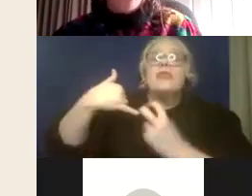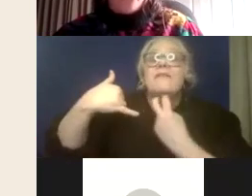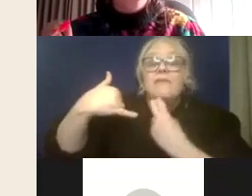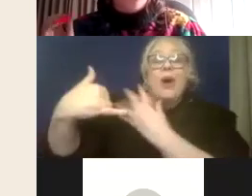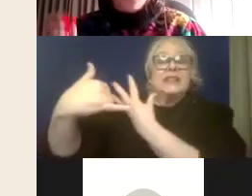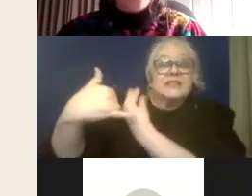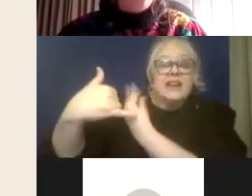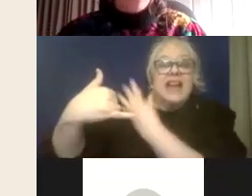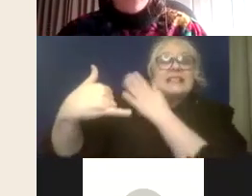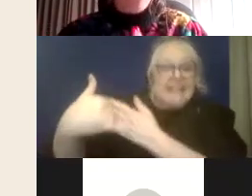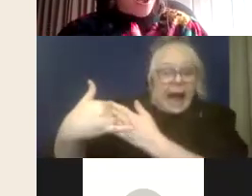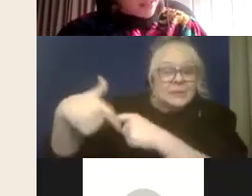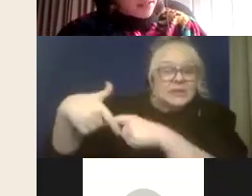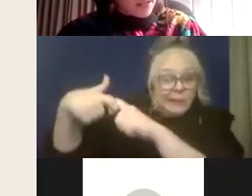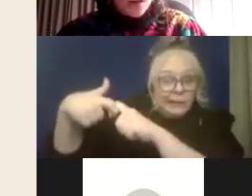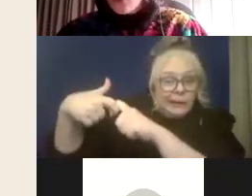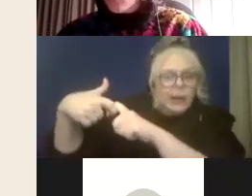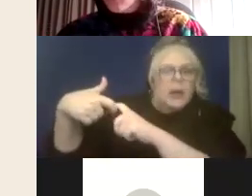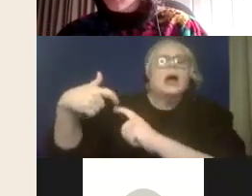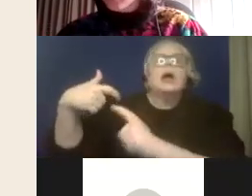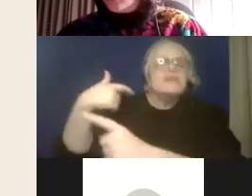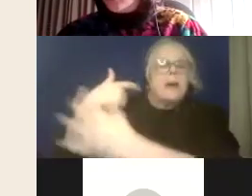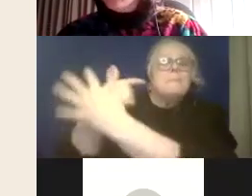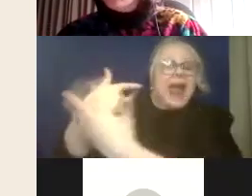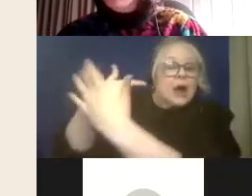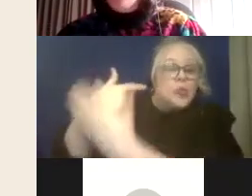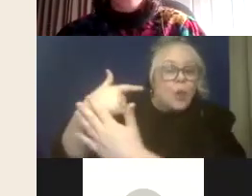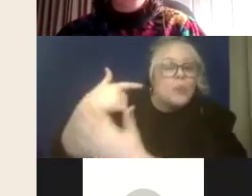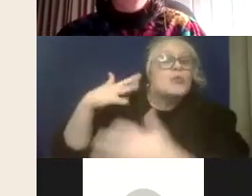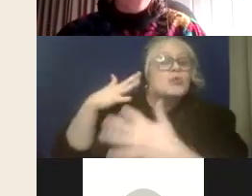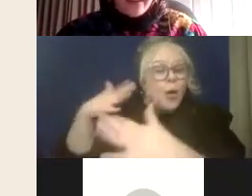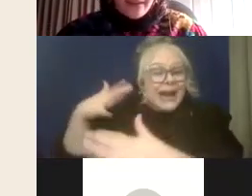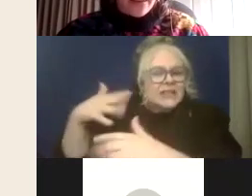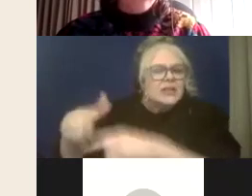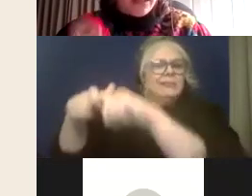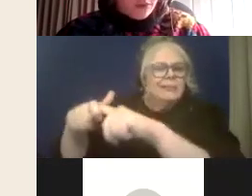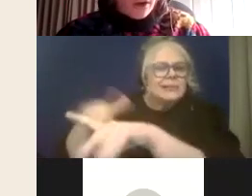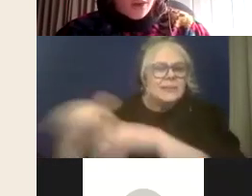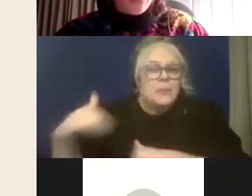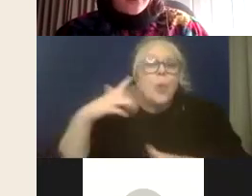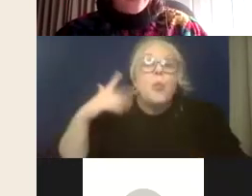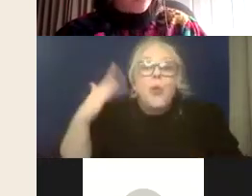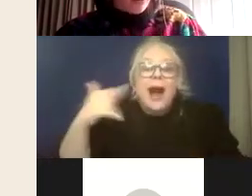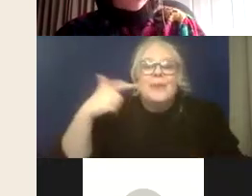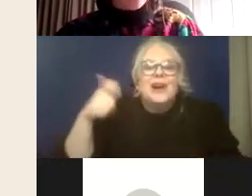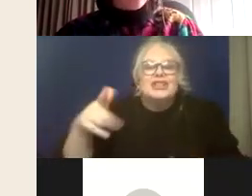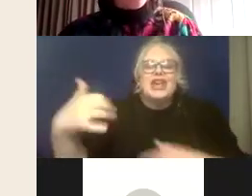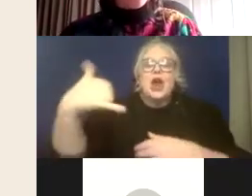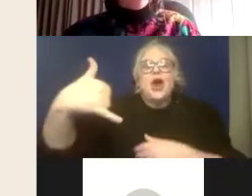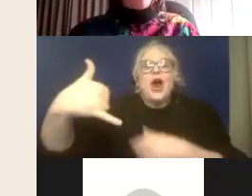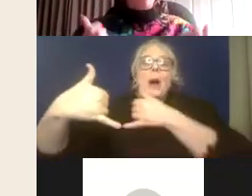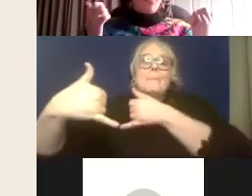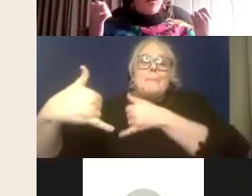of a weird slow, then very fast, or moving in a way, again, like talking about the not understanding